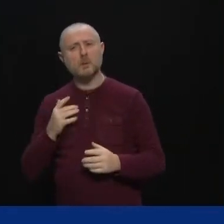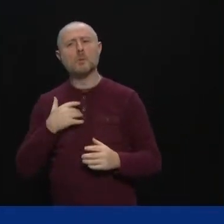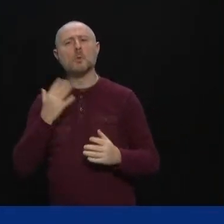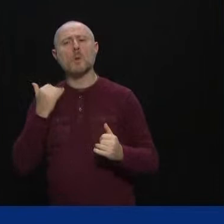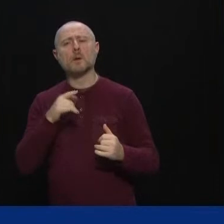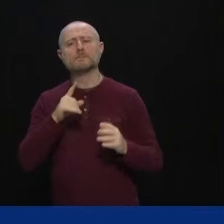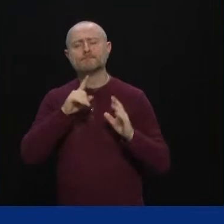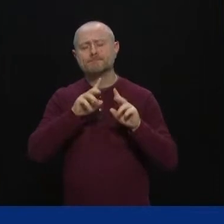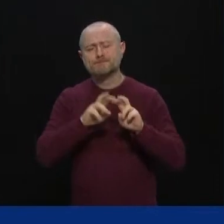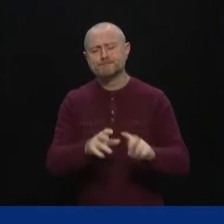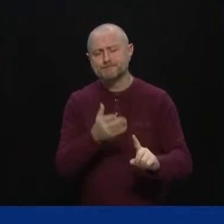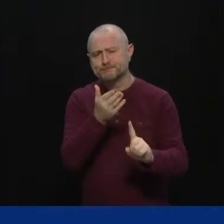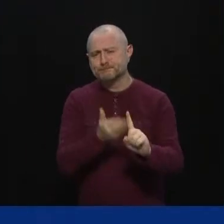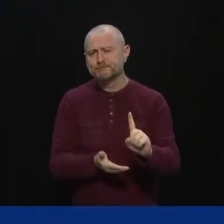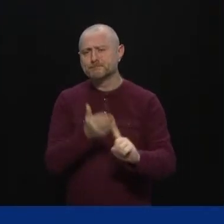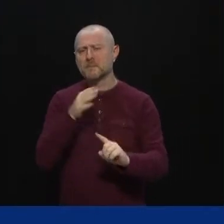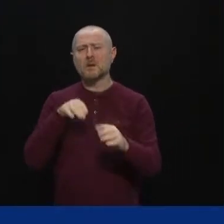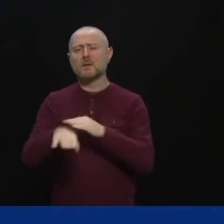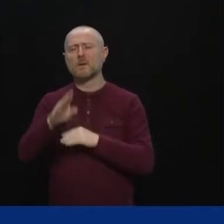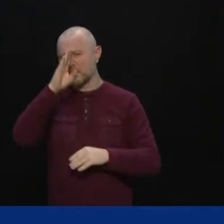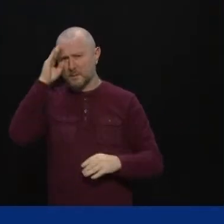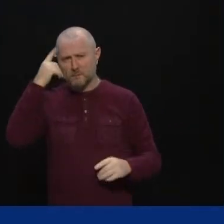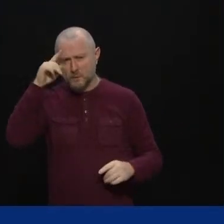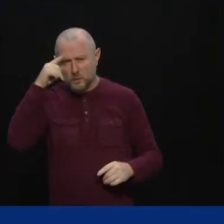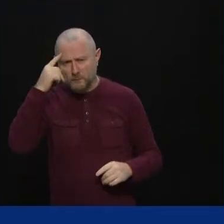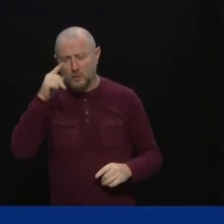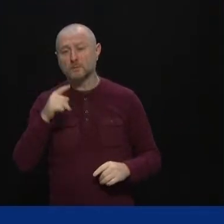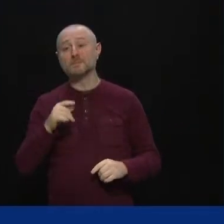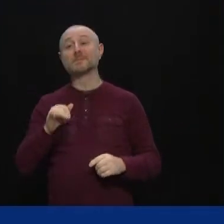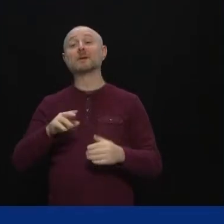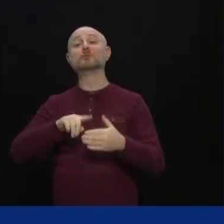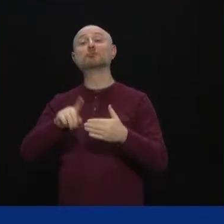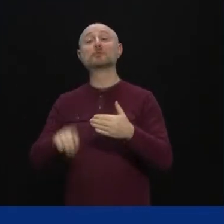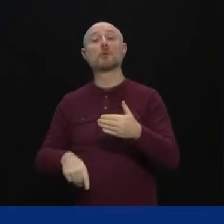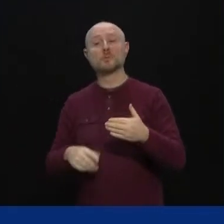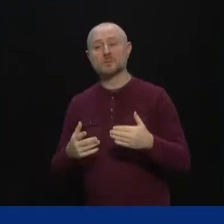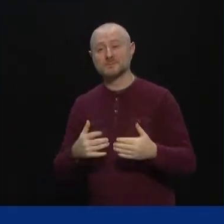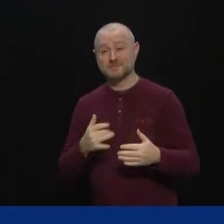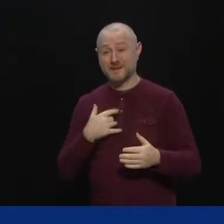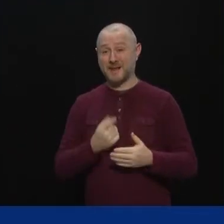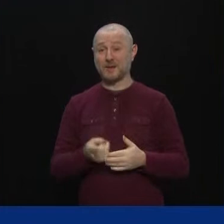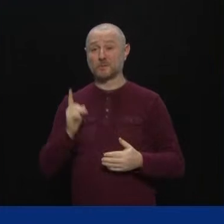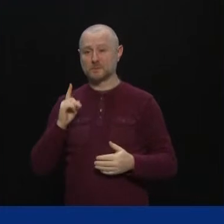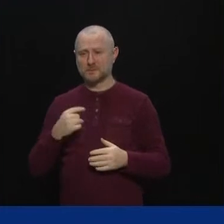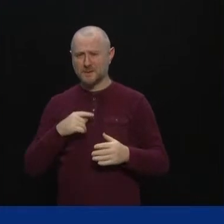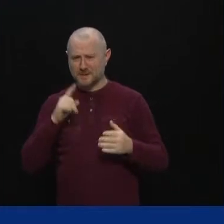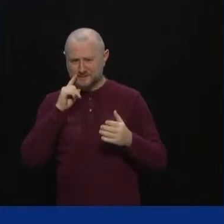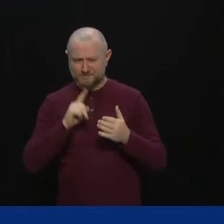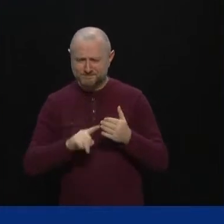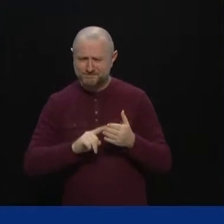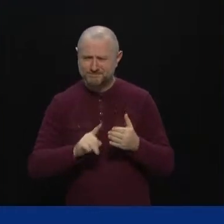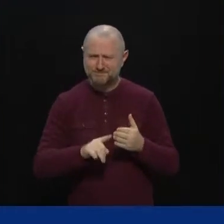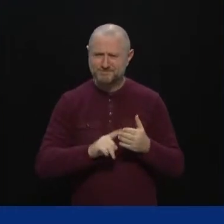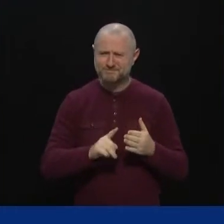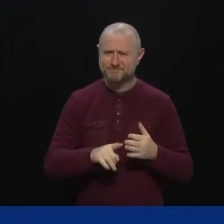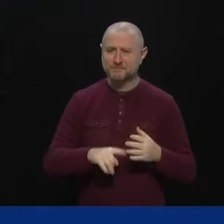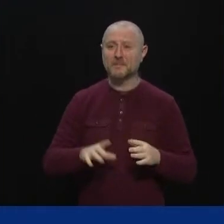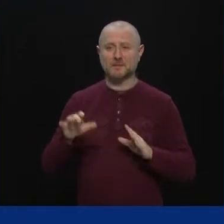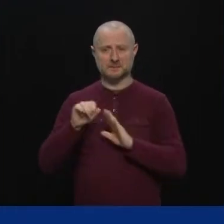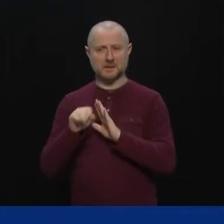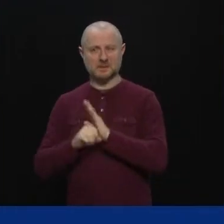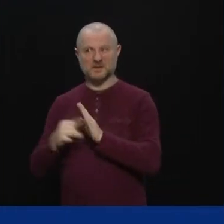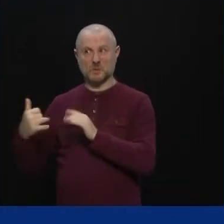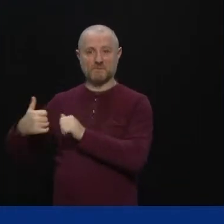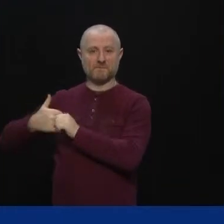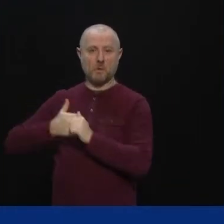them having to be admitted? And what we found out, at least a week ago, we started asking this question, and now other states are asking as well,